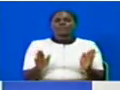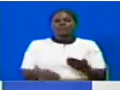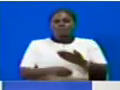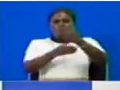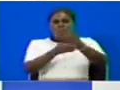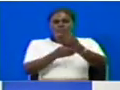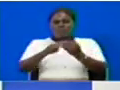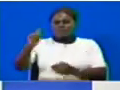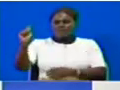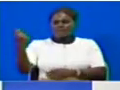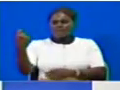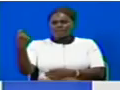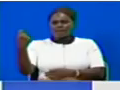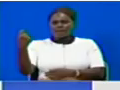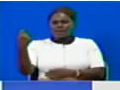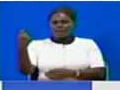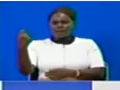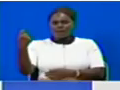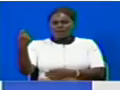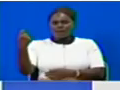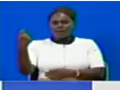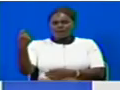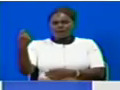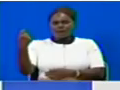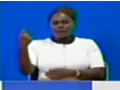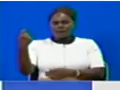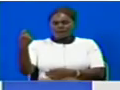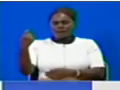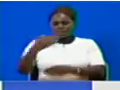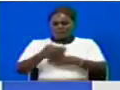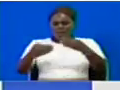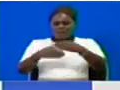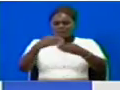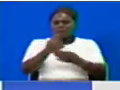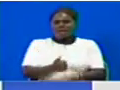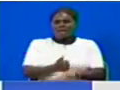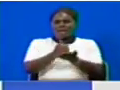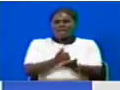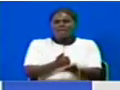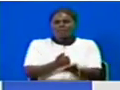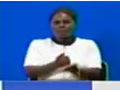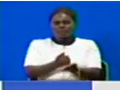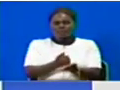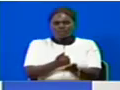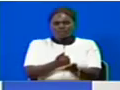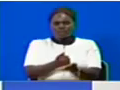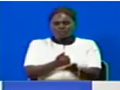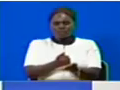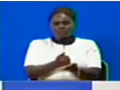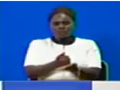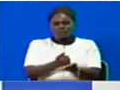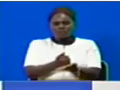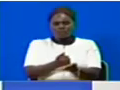to Kenya's energy architecture and infrastructure. It'll help, frankly, ultimately deliver